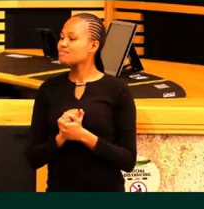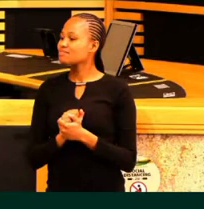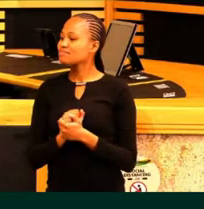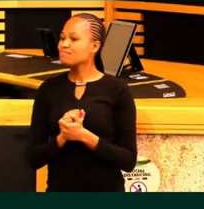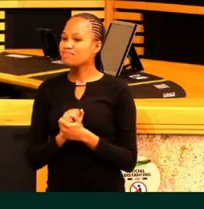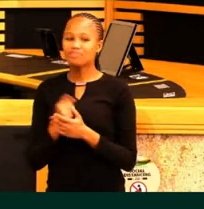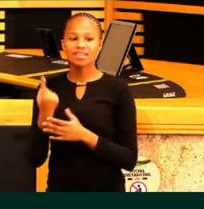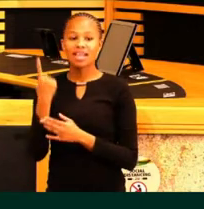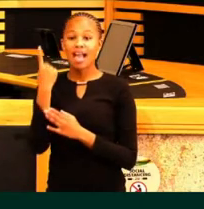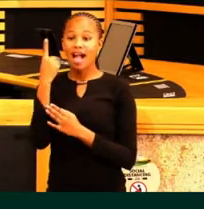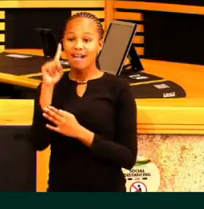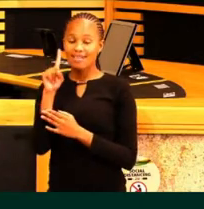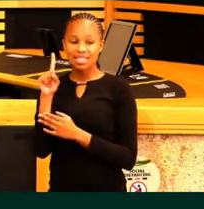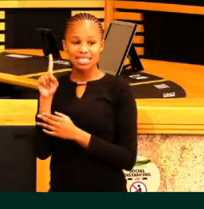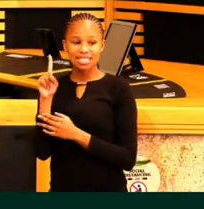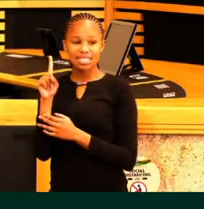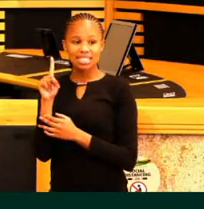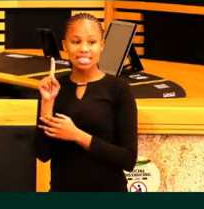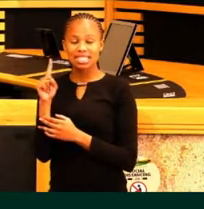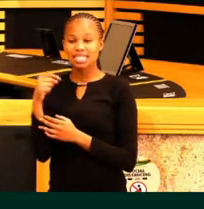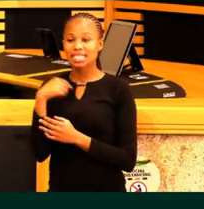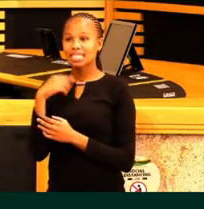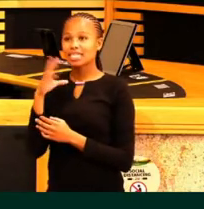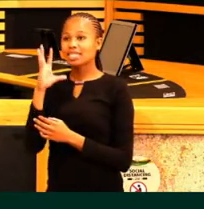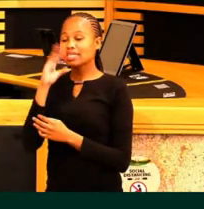Allah foreign